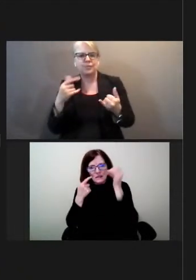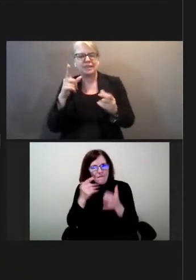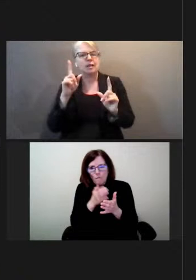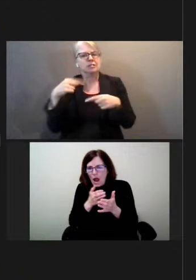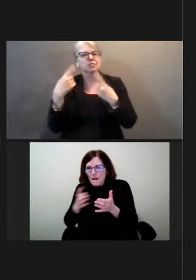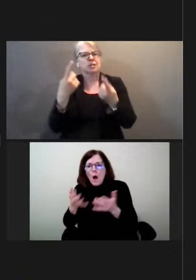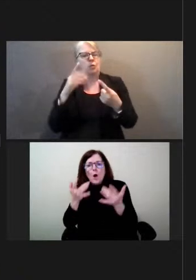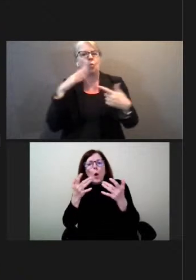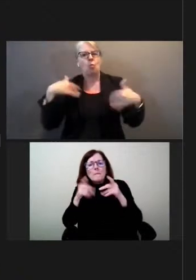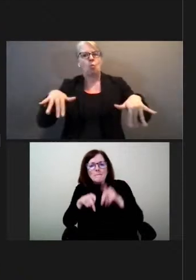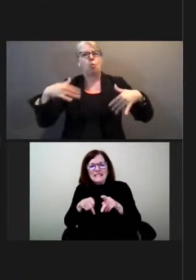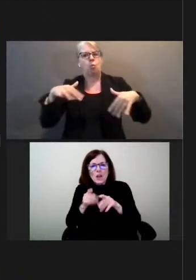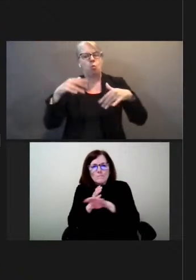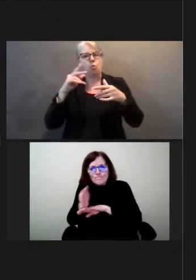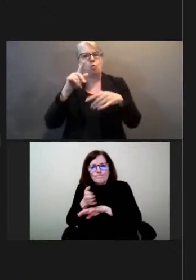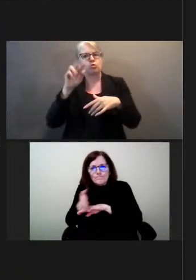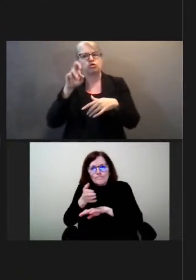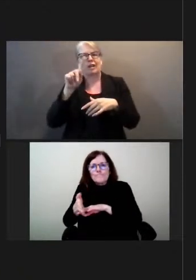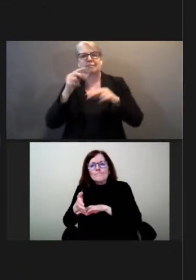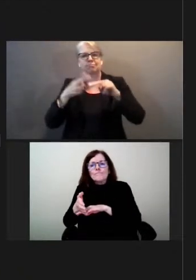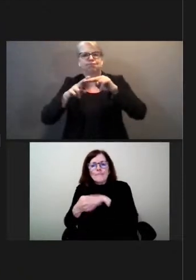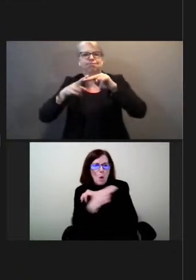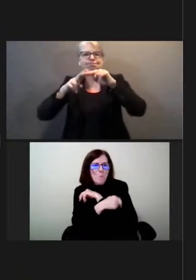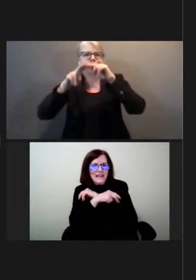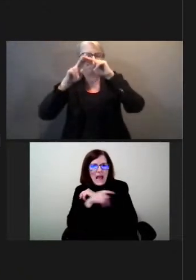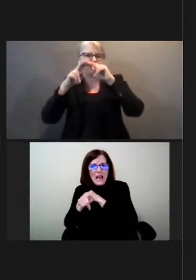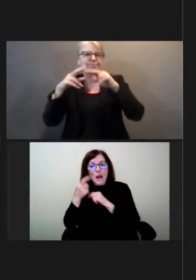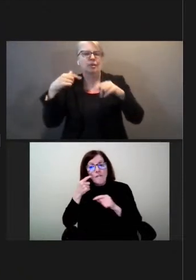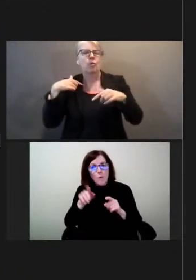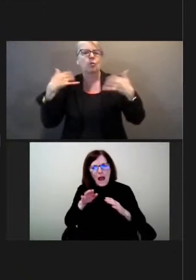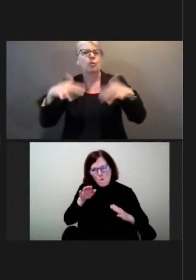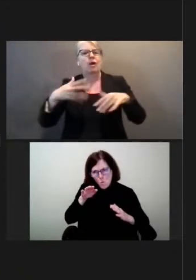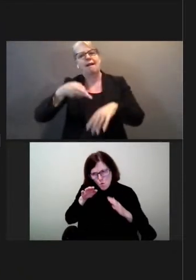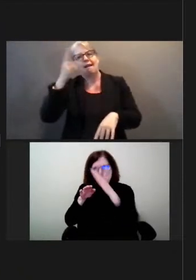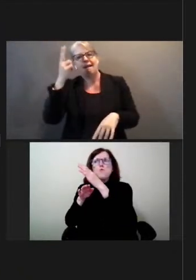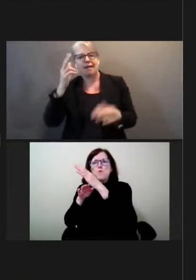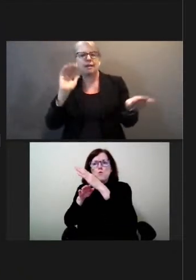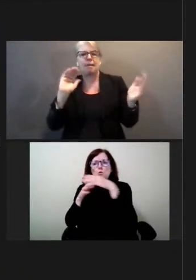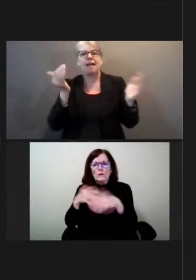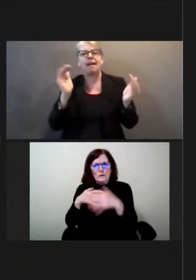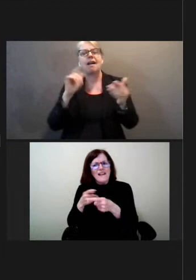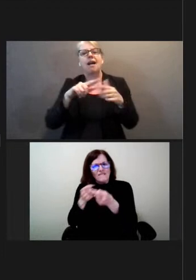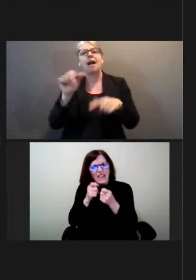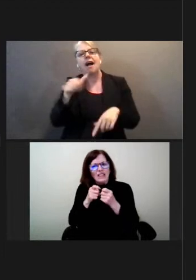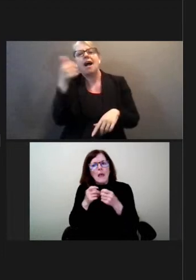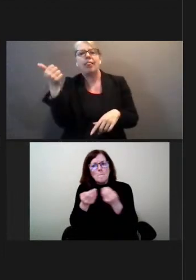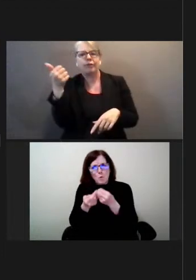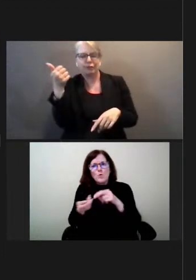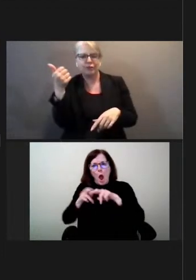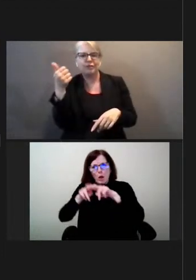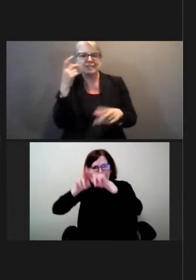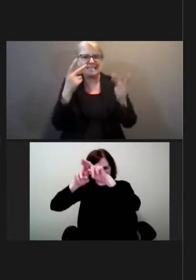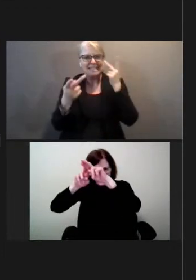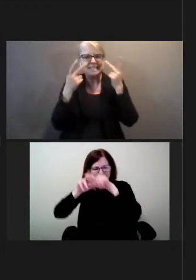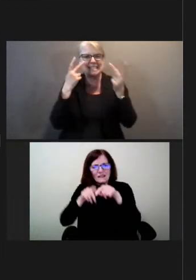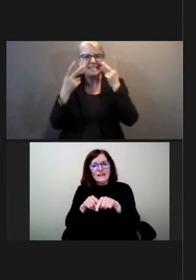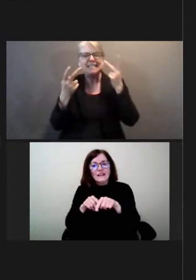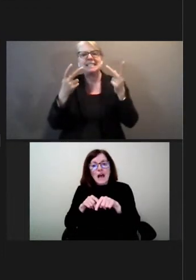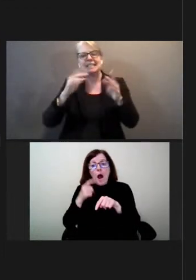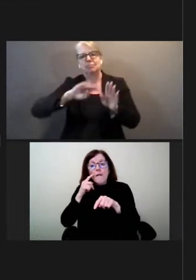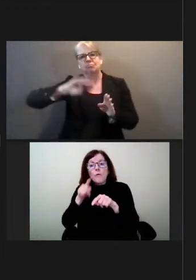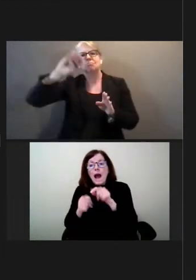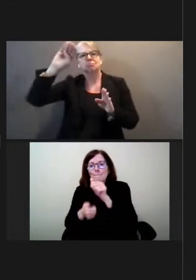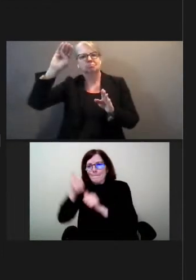rapidly, rapidly rising and is much higher than any of the other peaks that we have seen ever